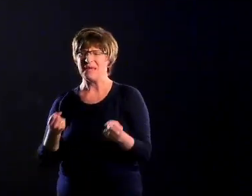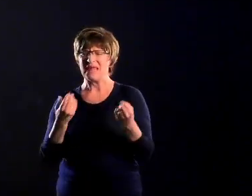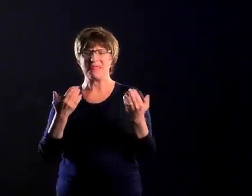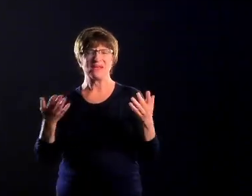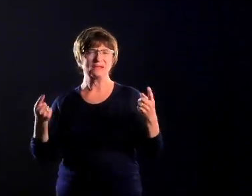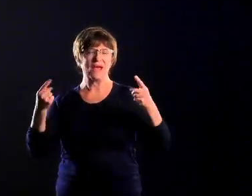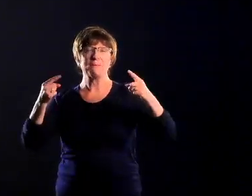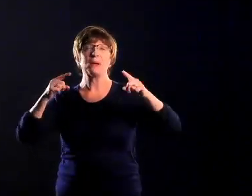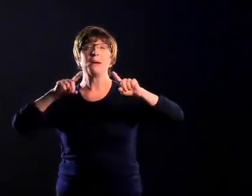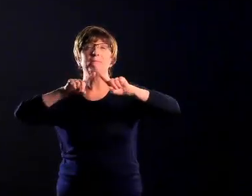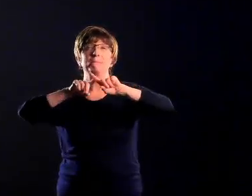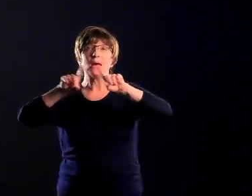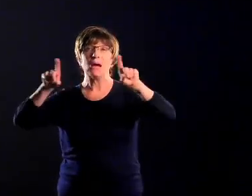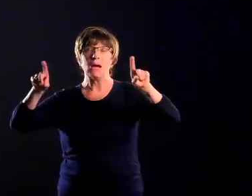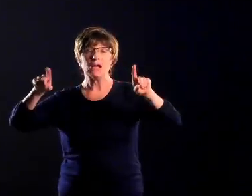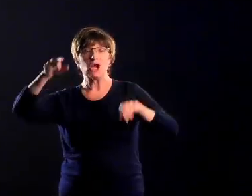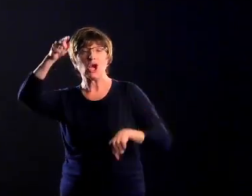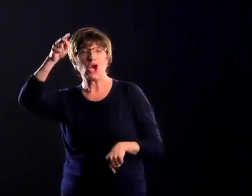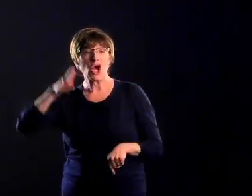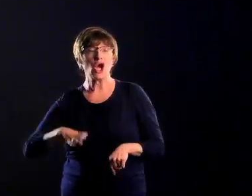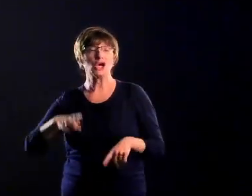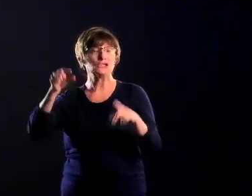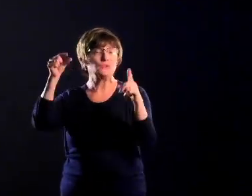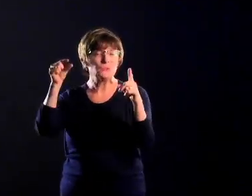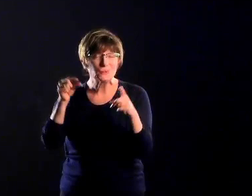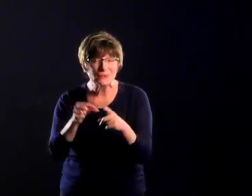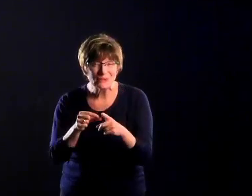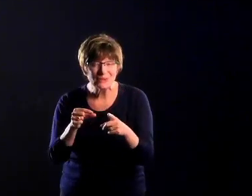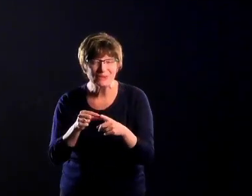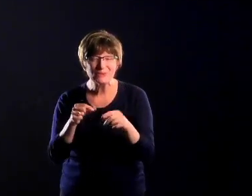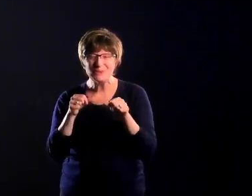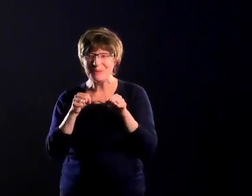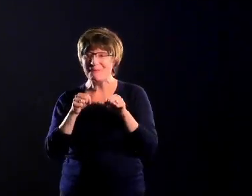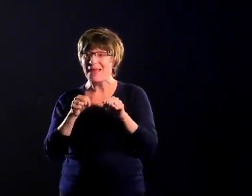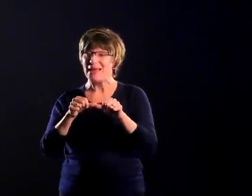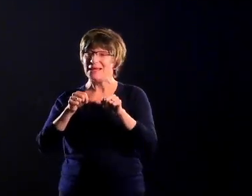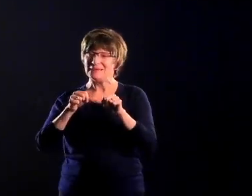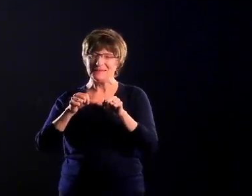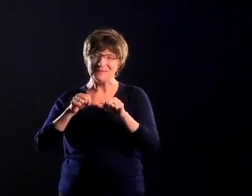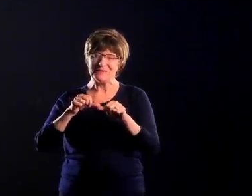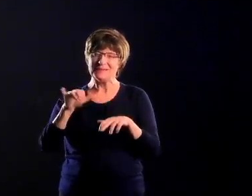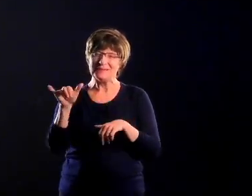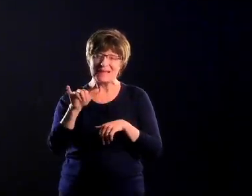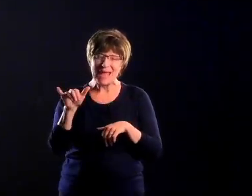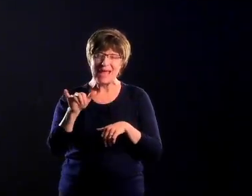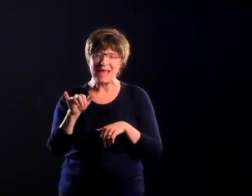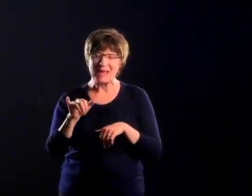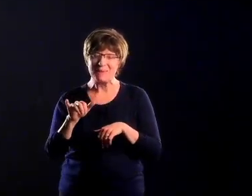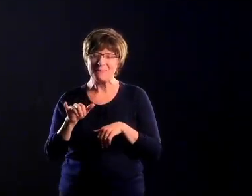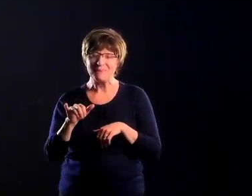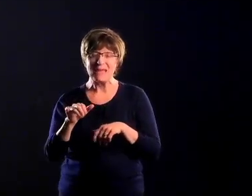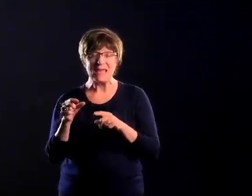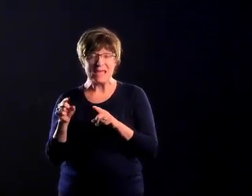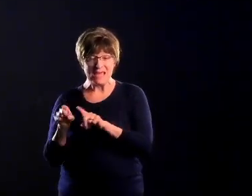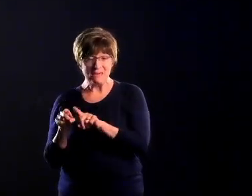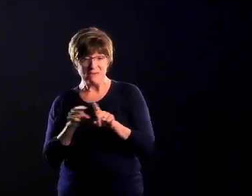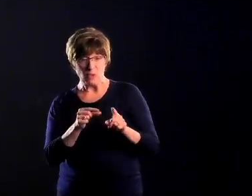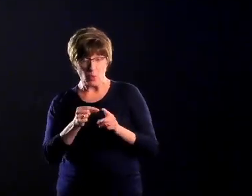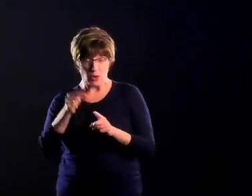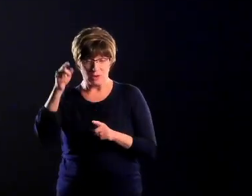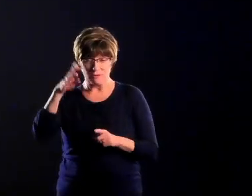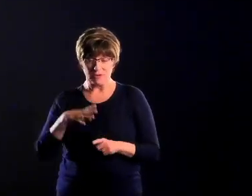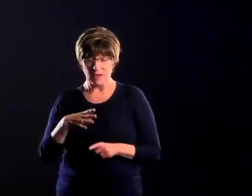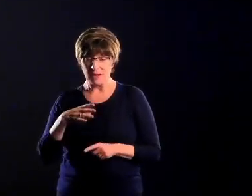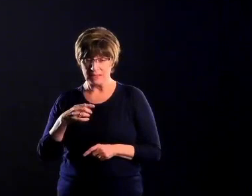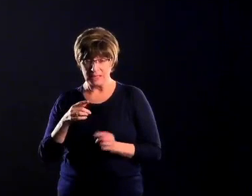go. But God's word will remain. How do I know that? Because even the word of God says,